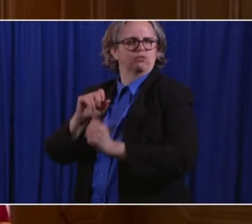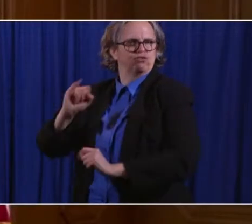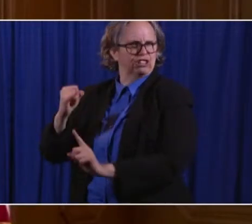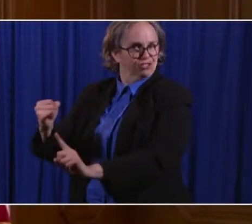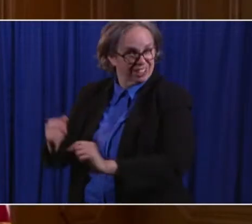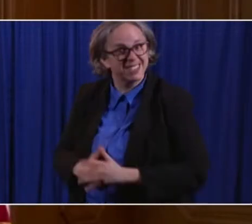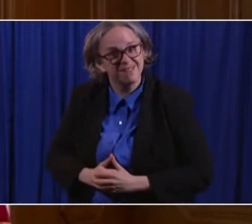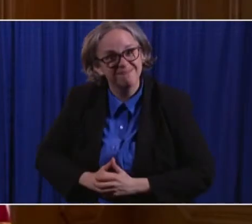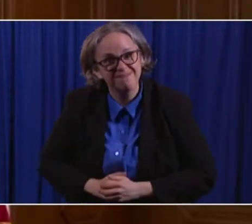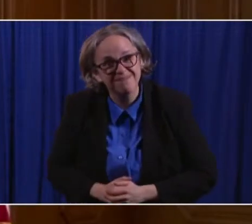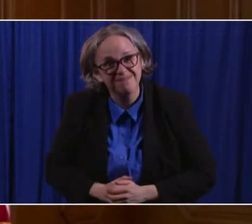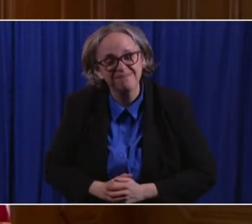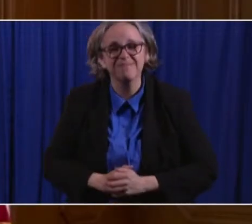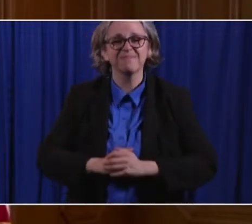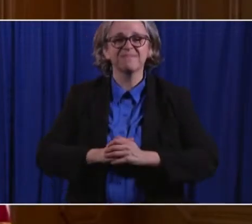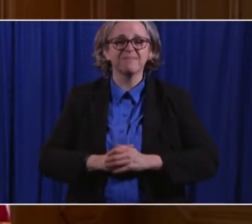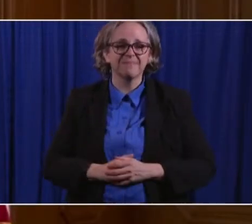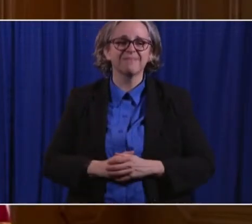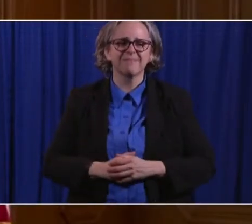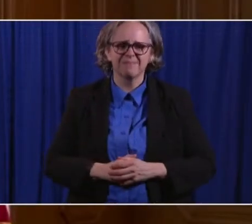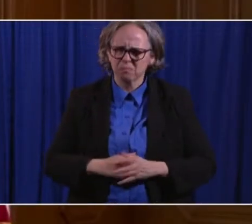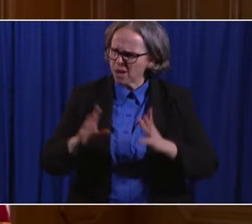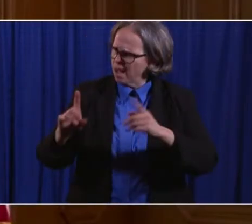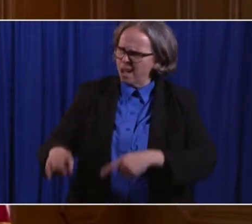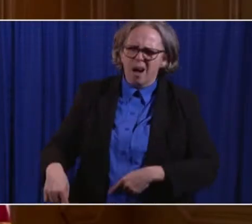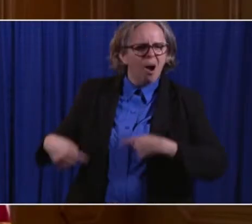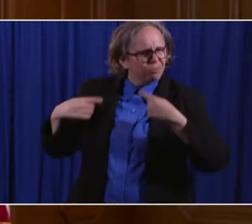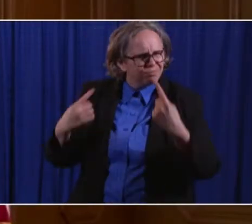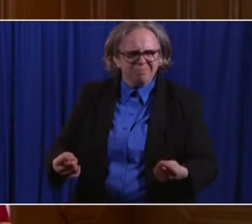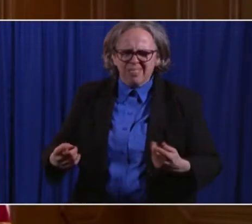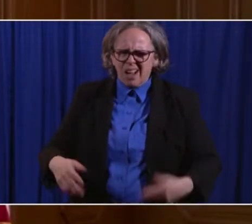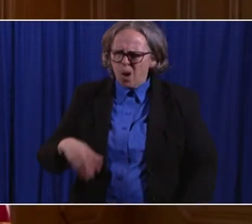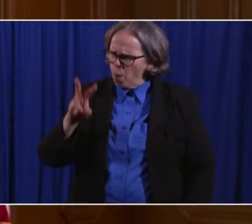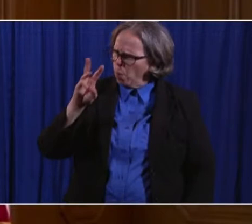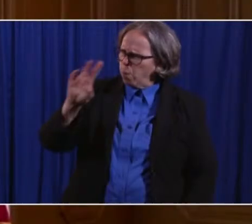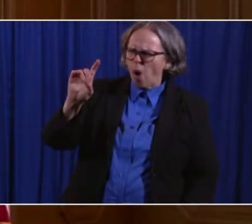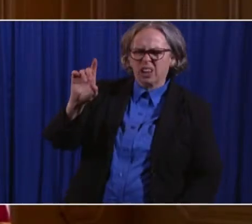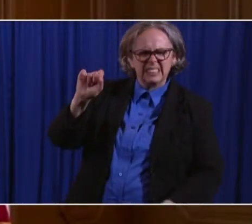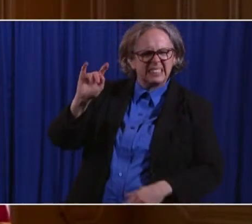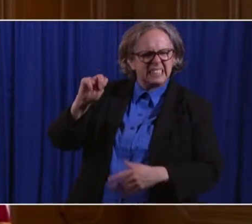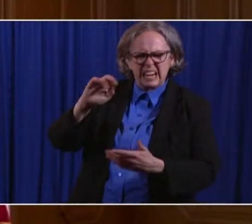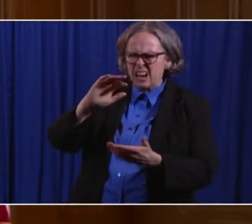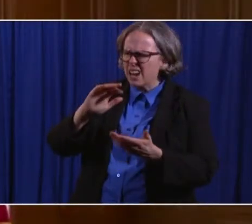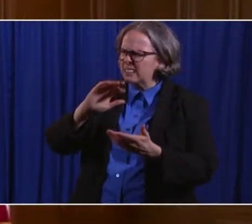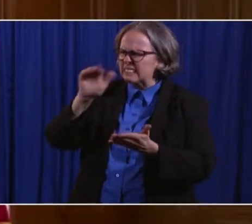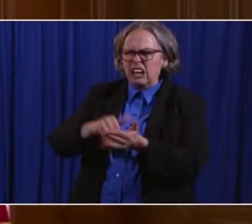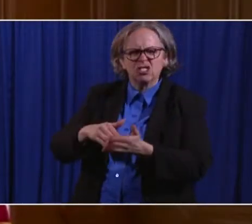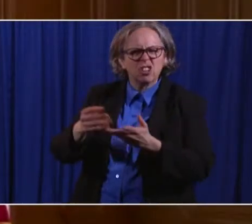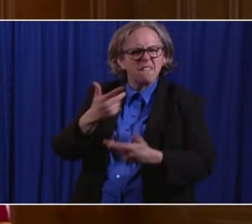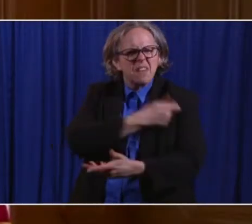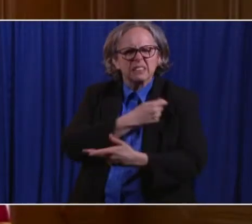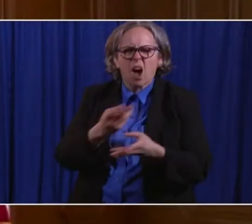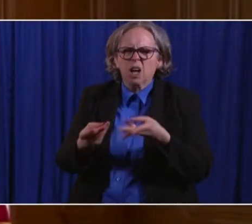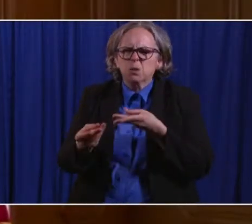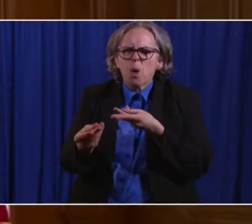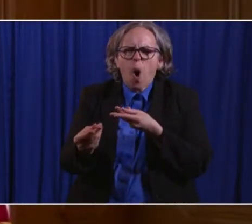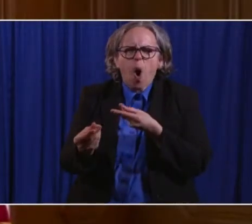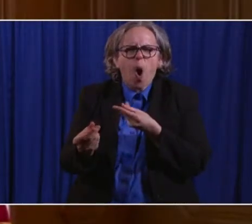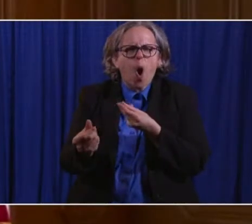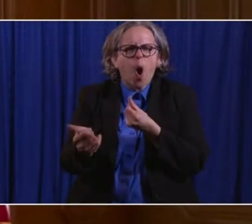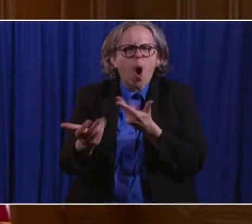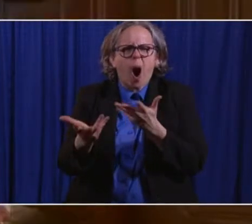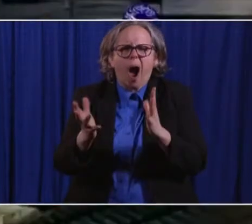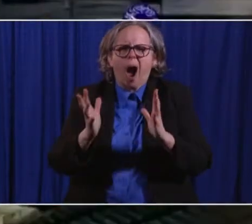It has run exceedingly well. We have a time-lapse video from our local partners in Cuyahoga County to show you